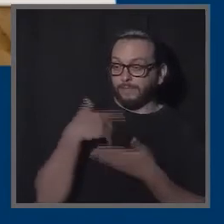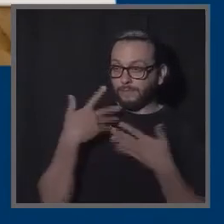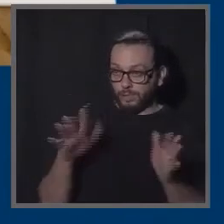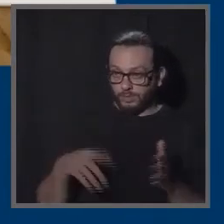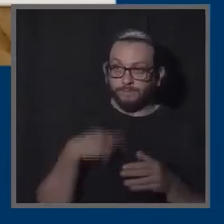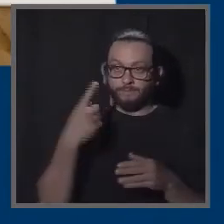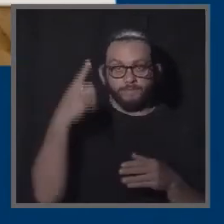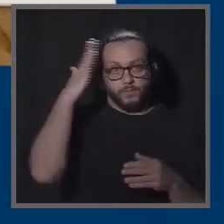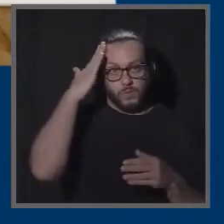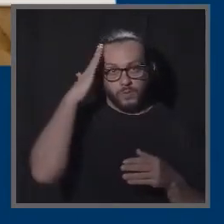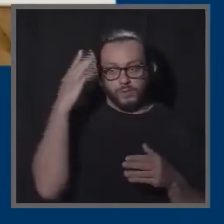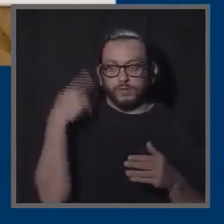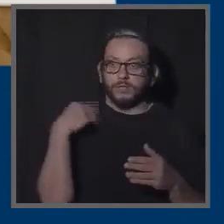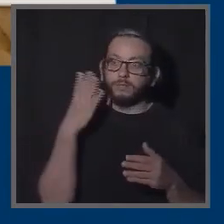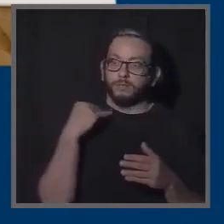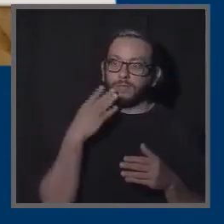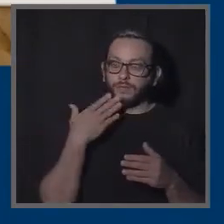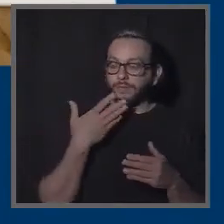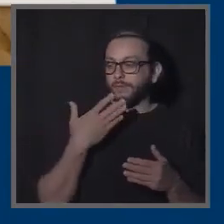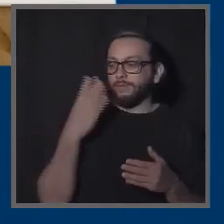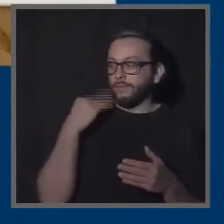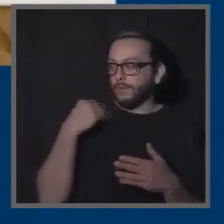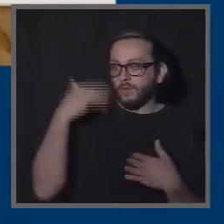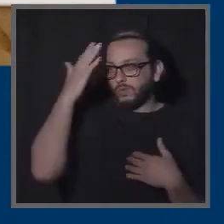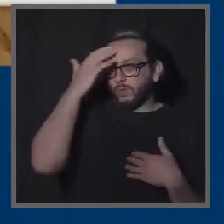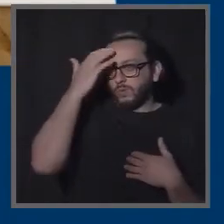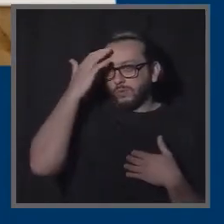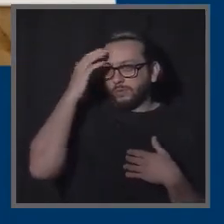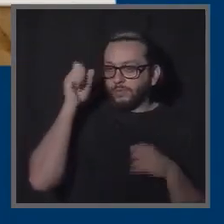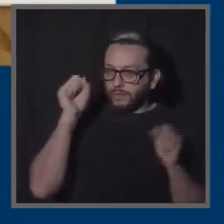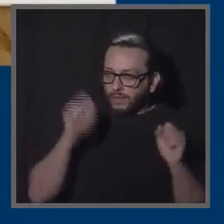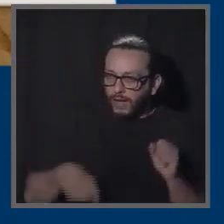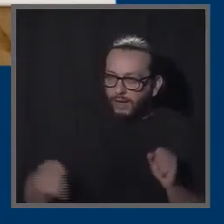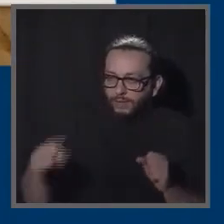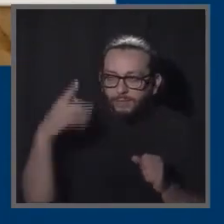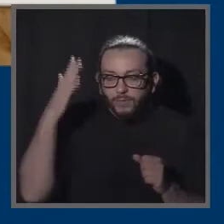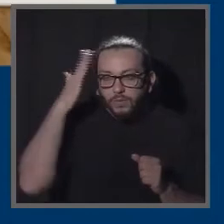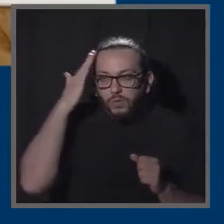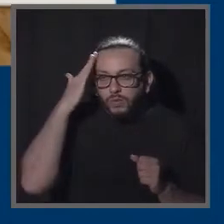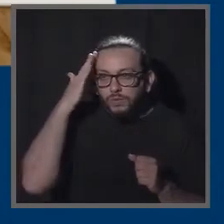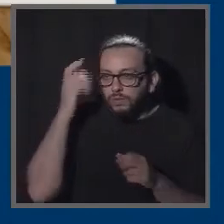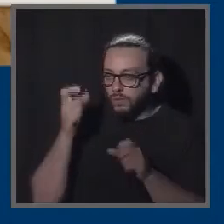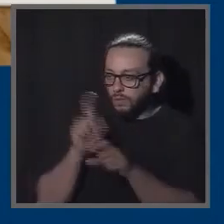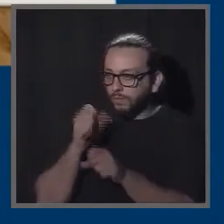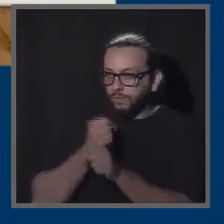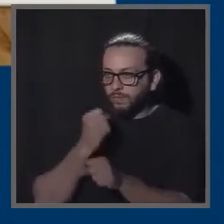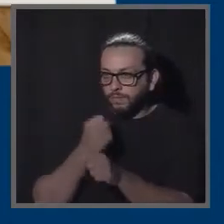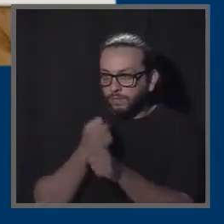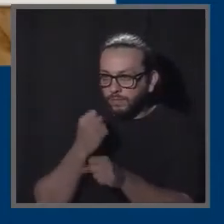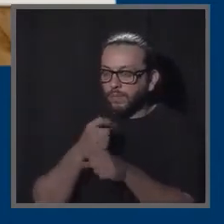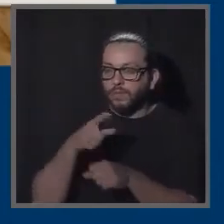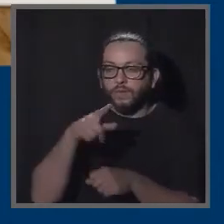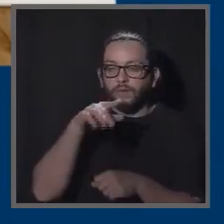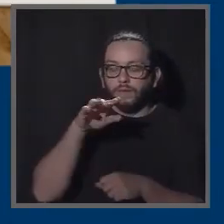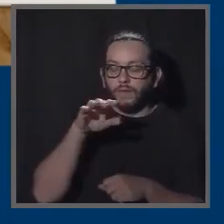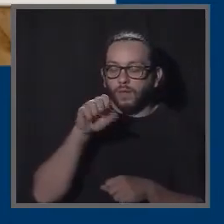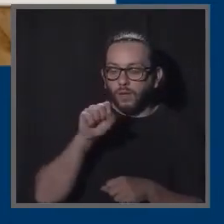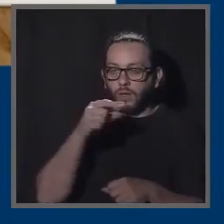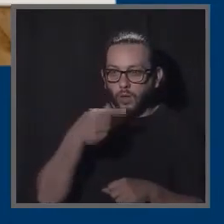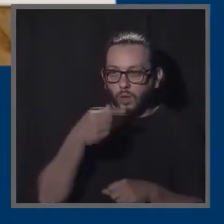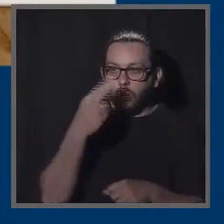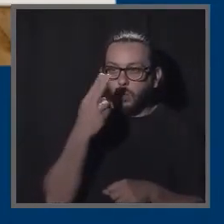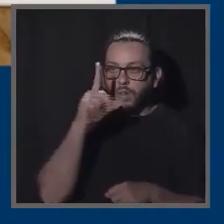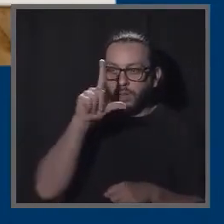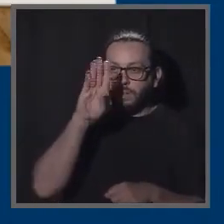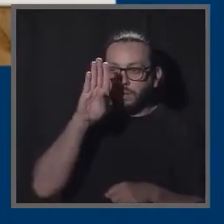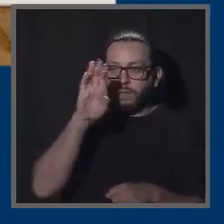the Kalous-Gulbenkian Foundation's work on the civic role of arts organizations. And I think we're